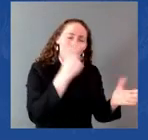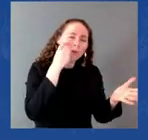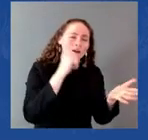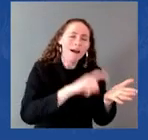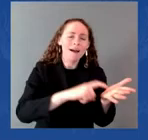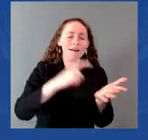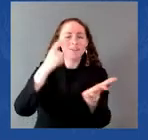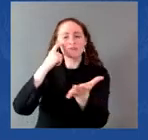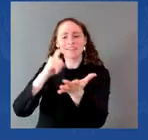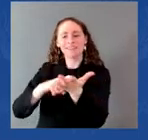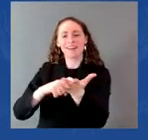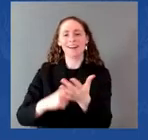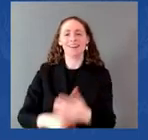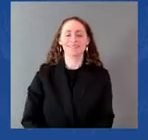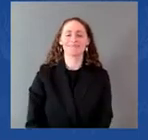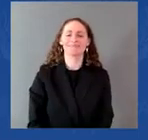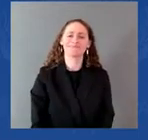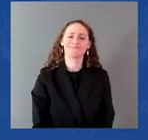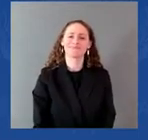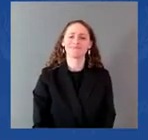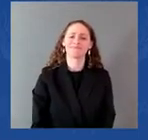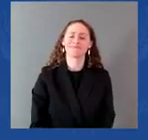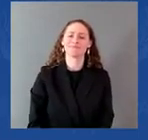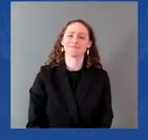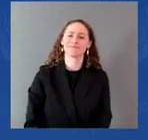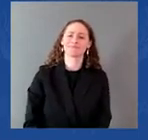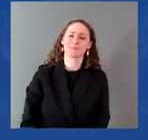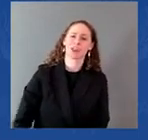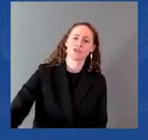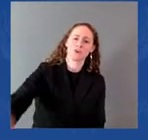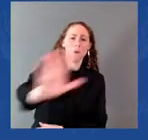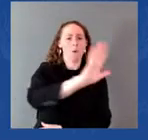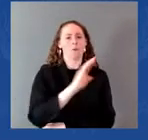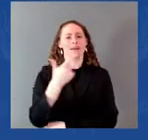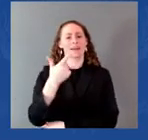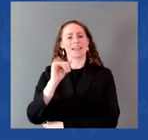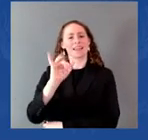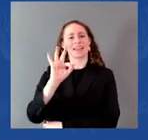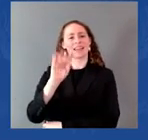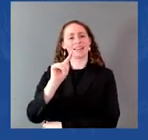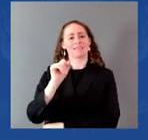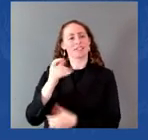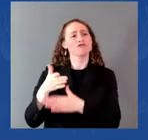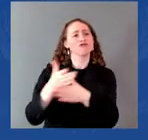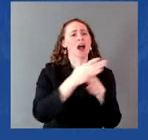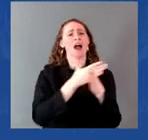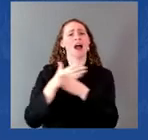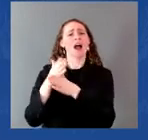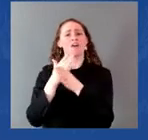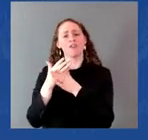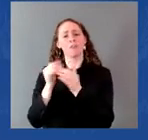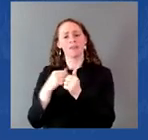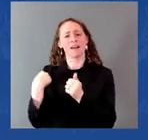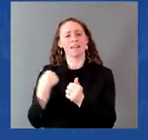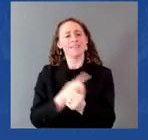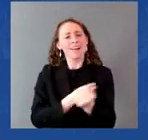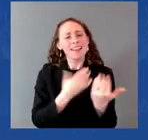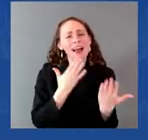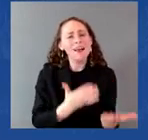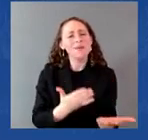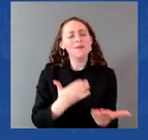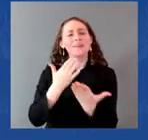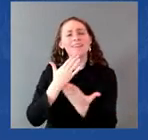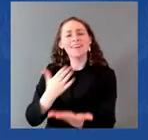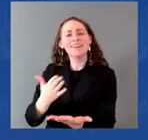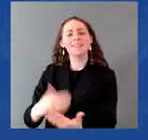with the world. And that includes honorees who are no longer with us, like the incomparable Stephen Sondheim, who just passed